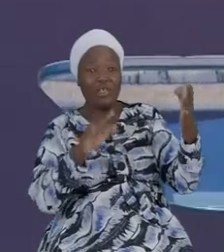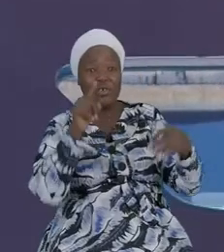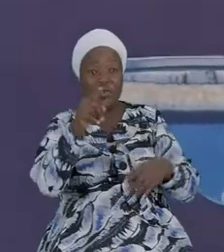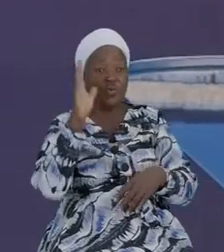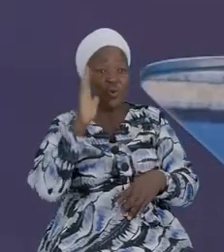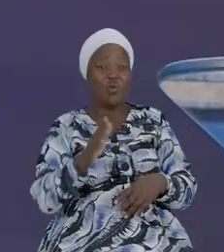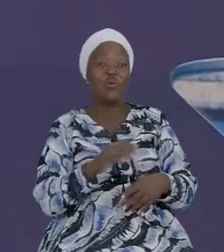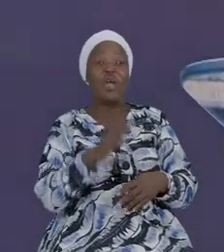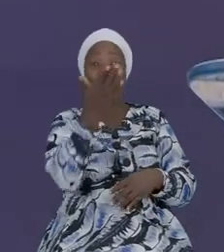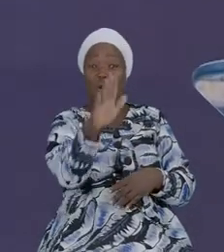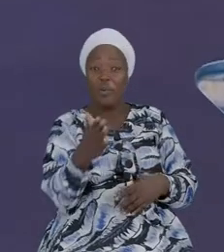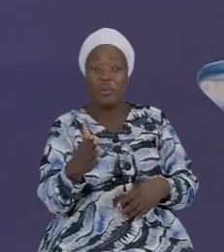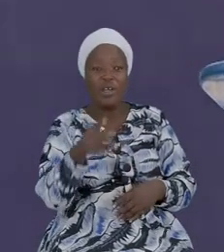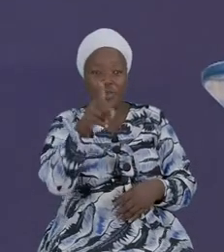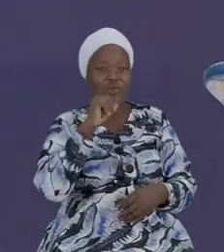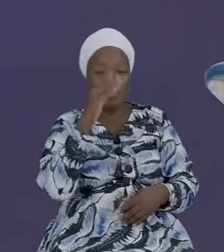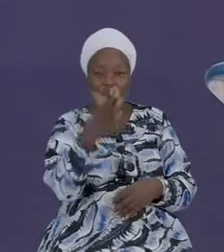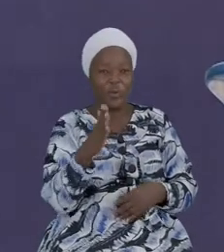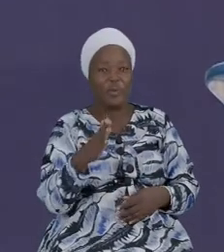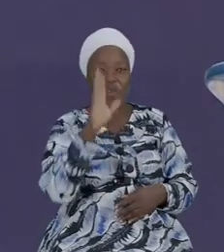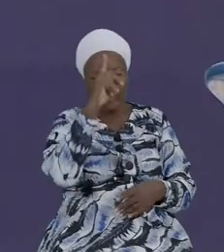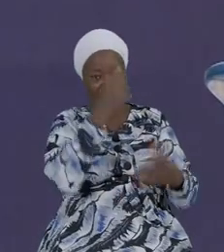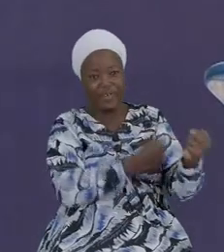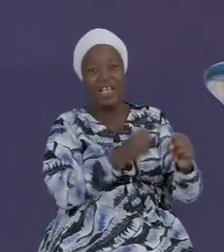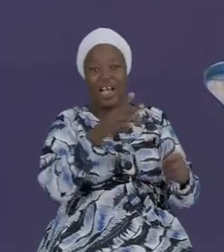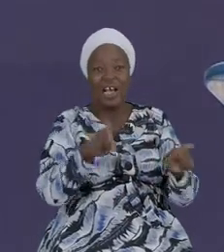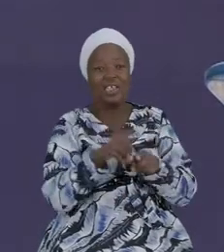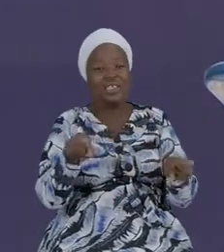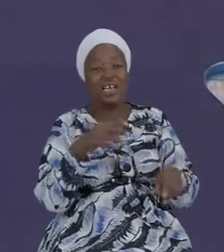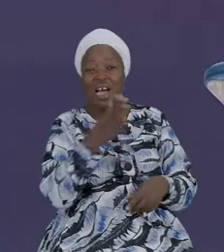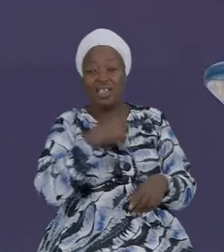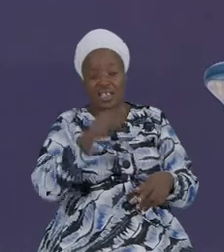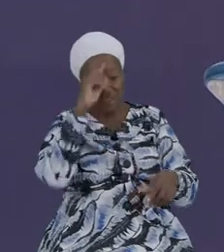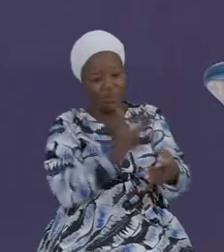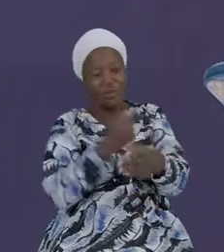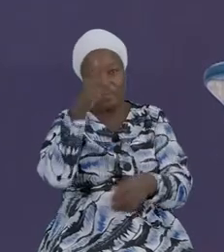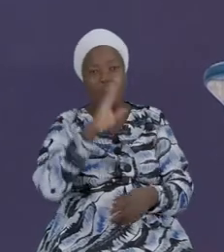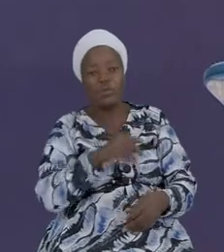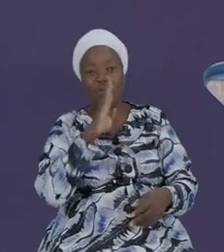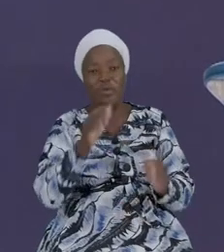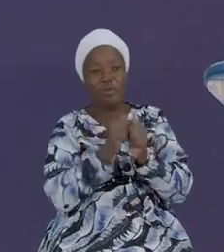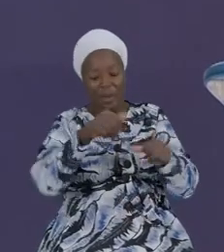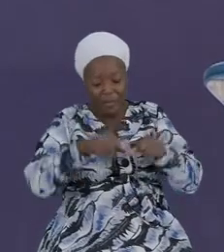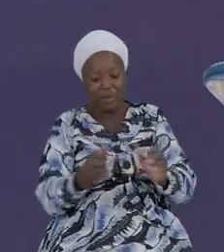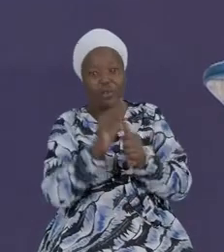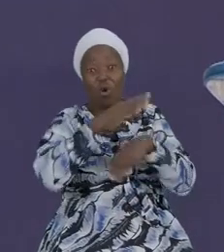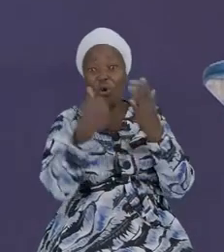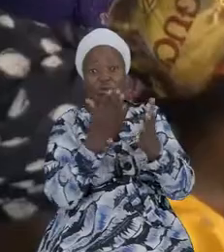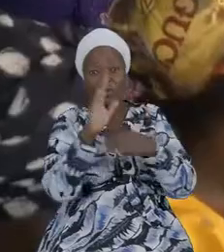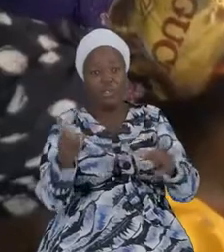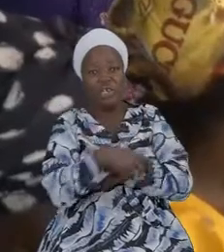will compromise, you will not compromise, and the Son of God will be with you, abide with you all the days of your life